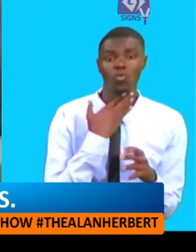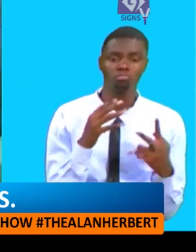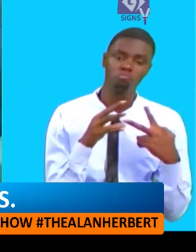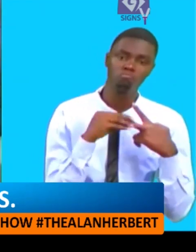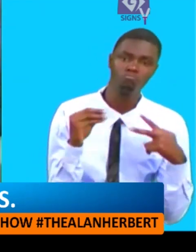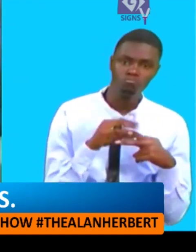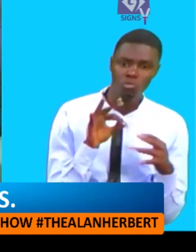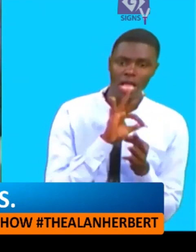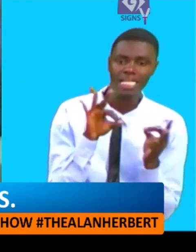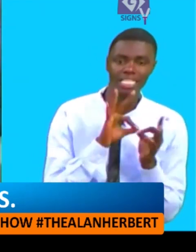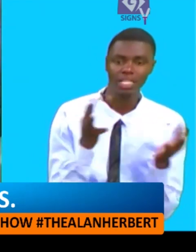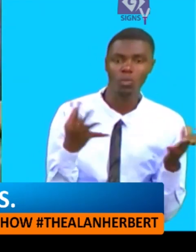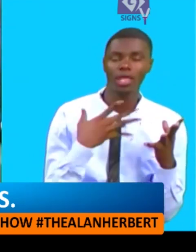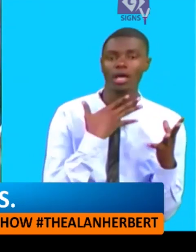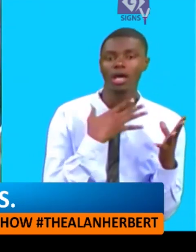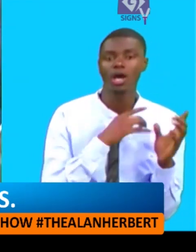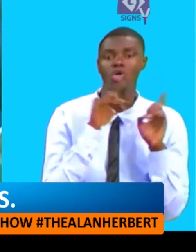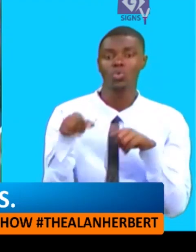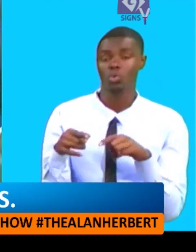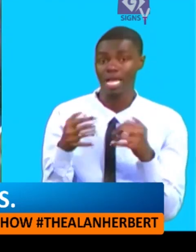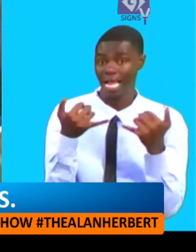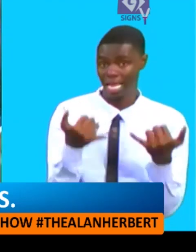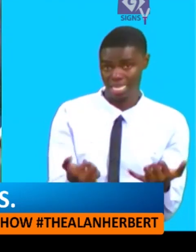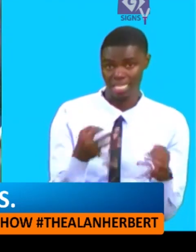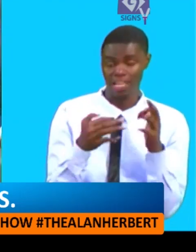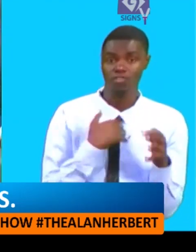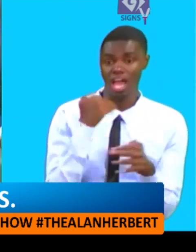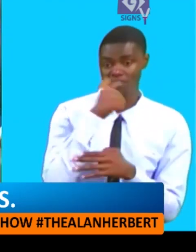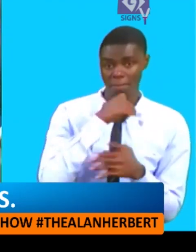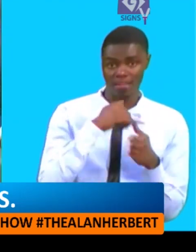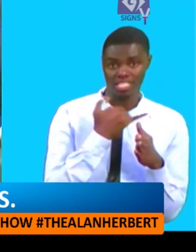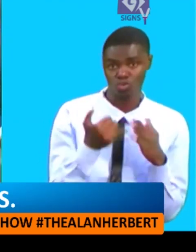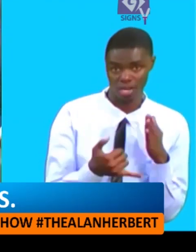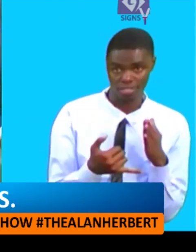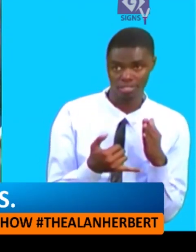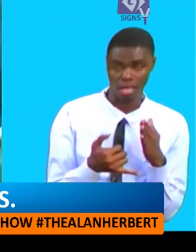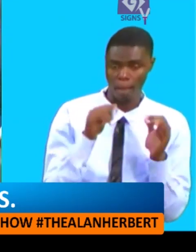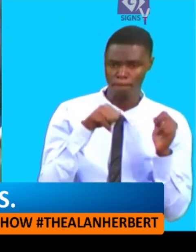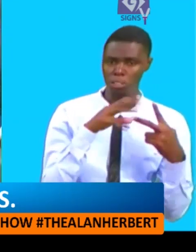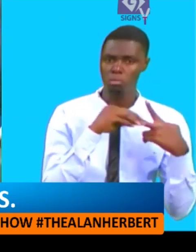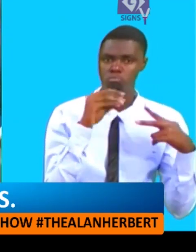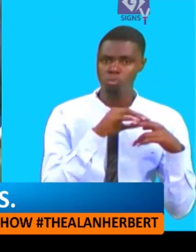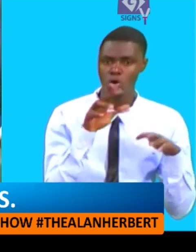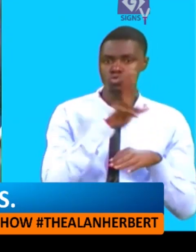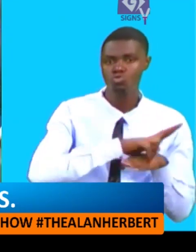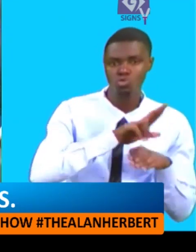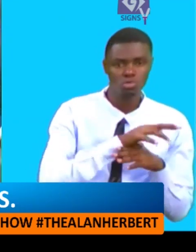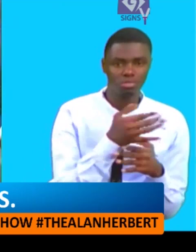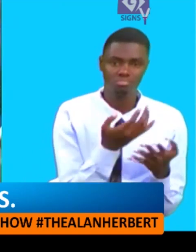choose exactly where to go to. So currently, if you have a private insurance, you can choose to use